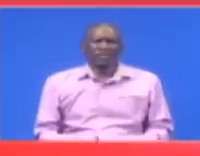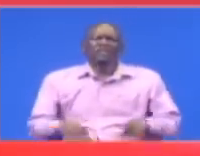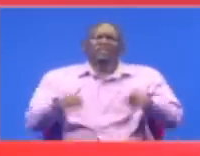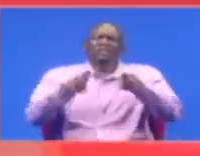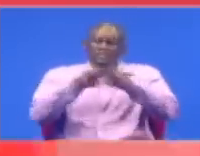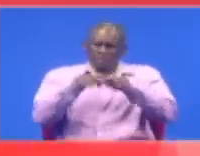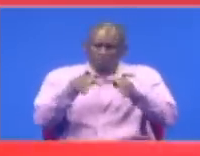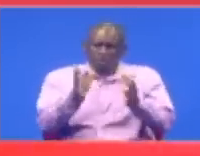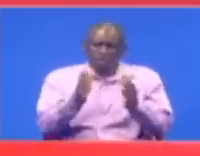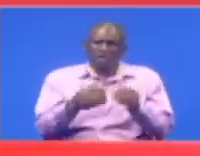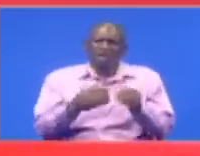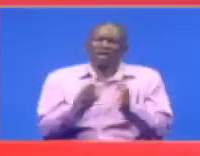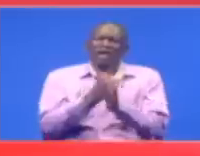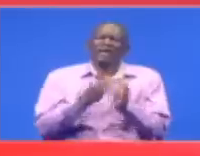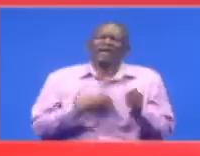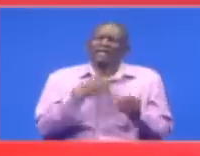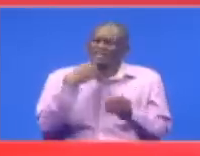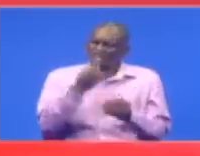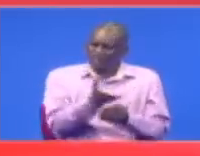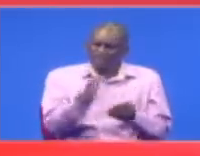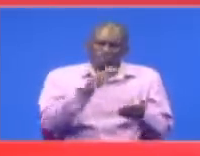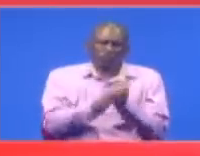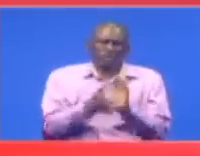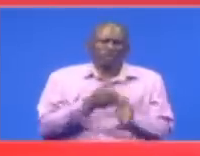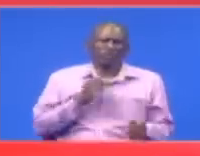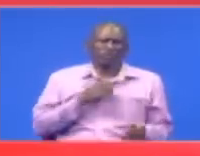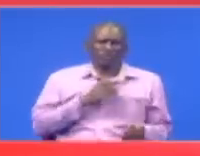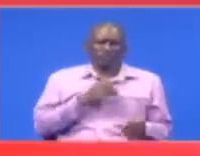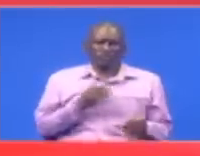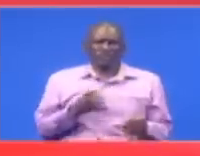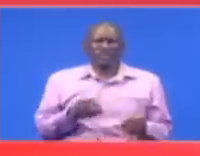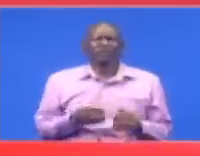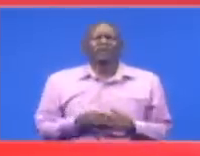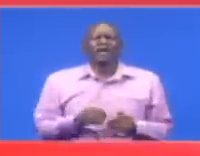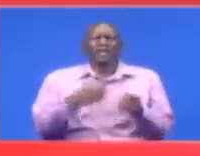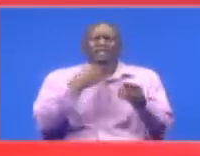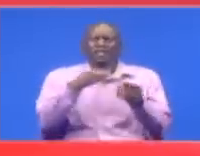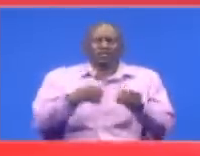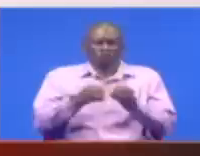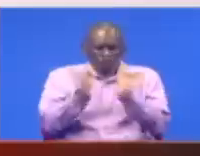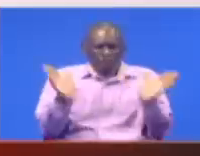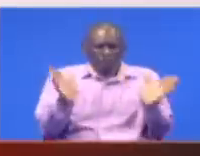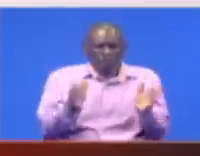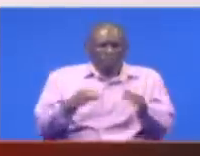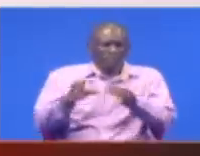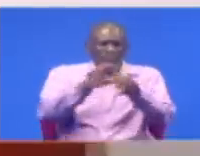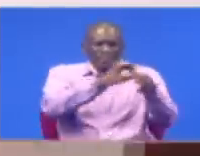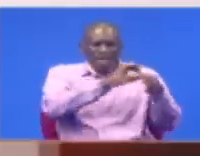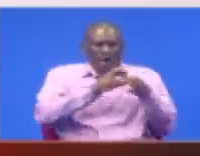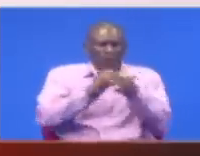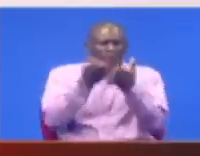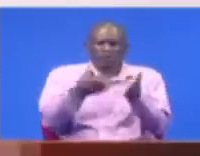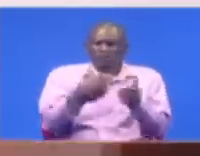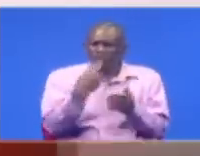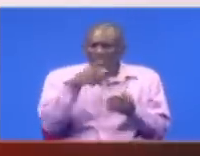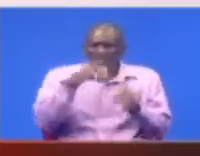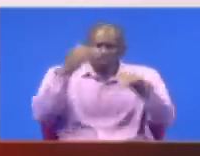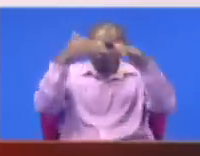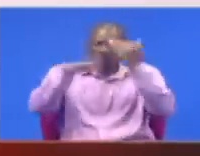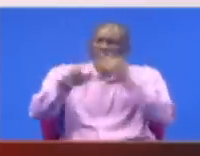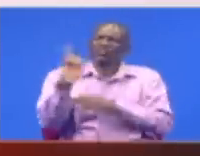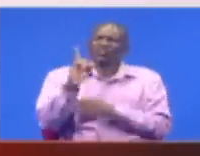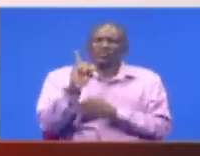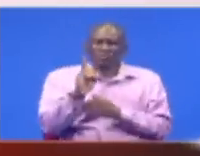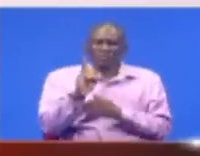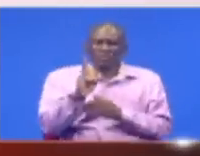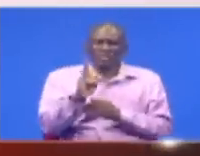Consequently, and I say this without any fear of contradiction, the harmony you now see at this university is